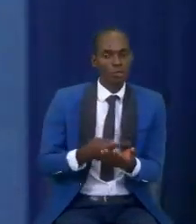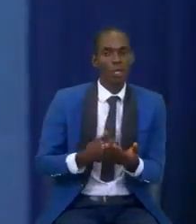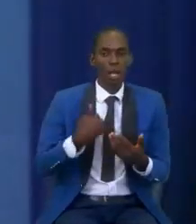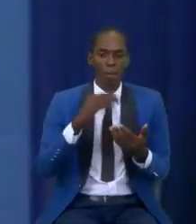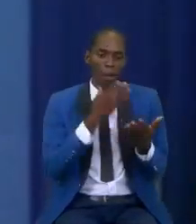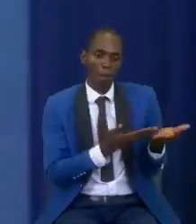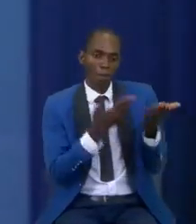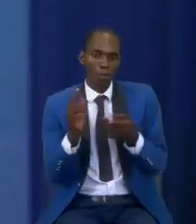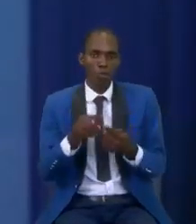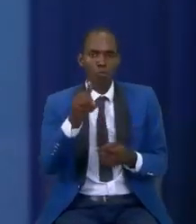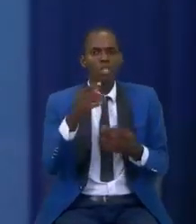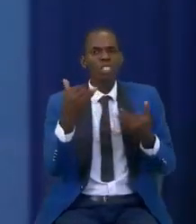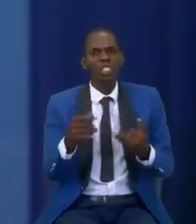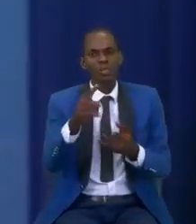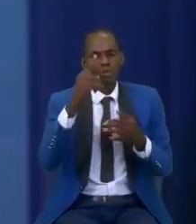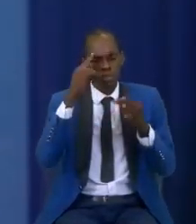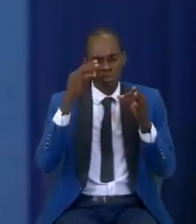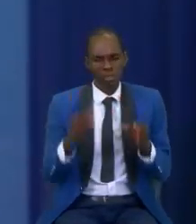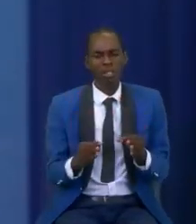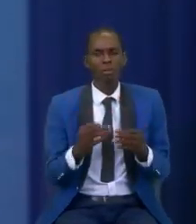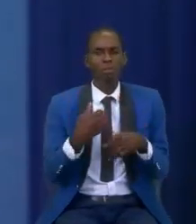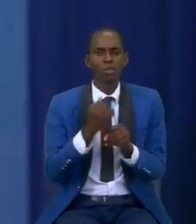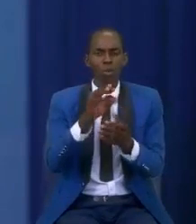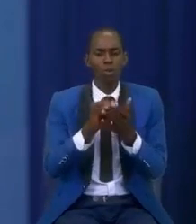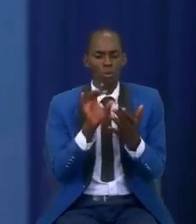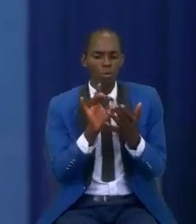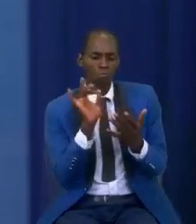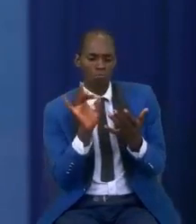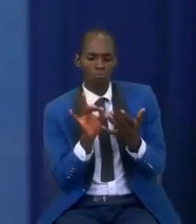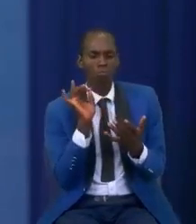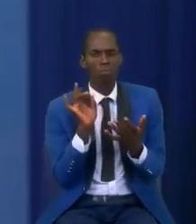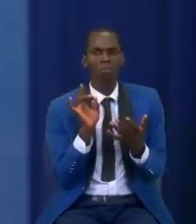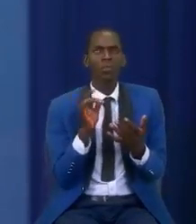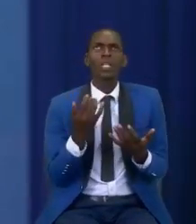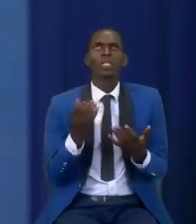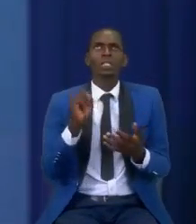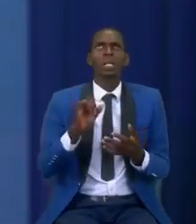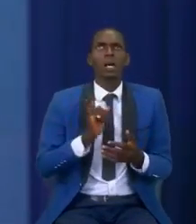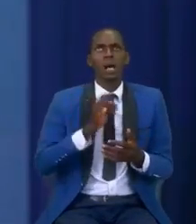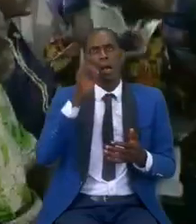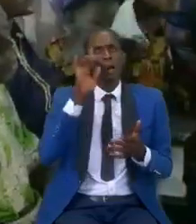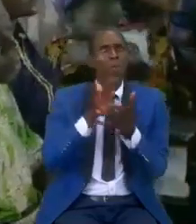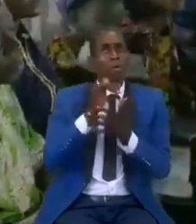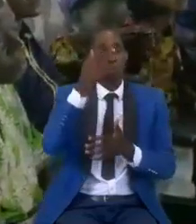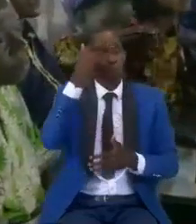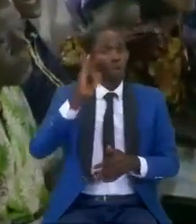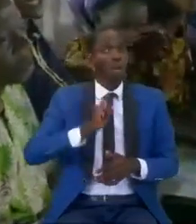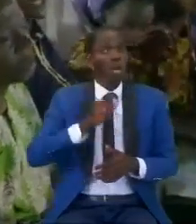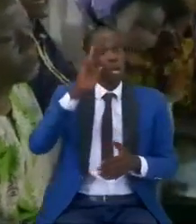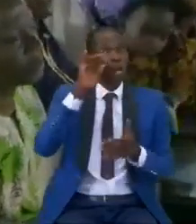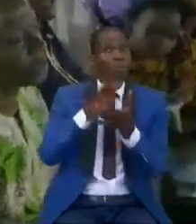I believe. I believe. And because I believe, I will be saved. Say amen.